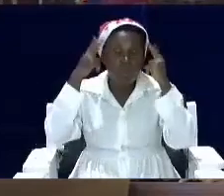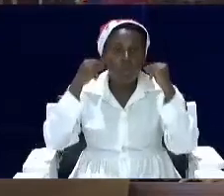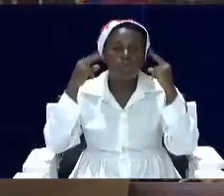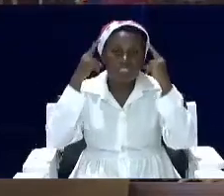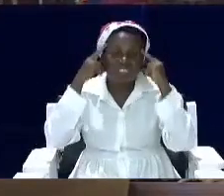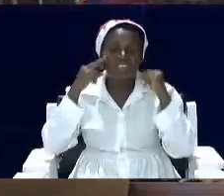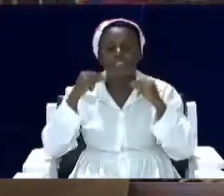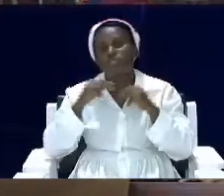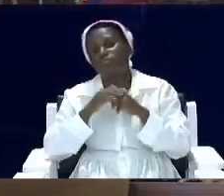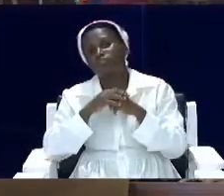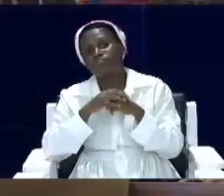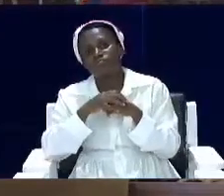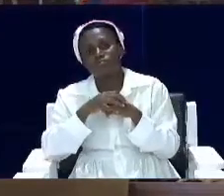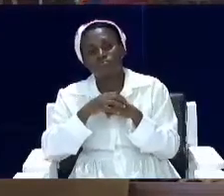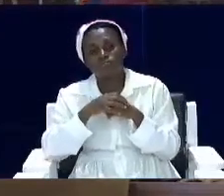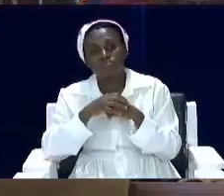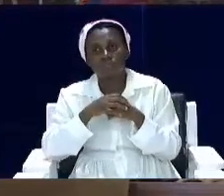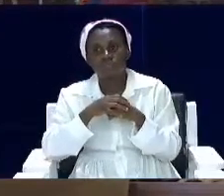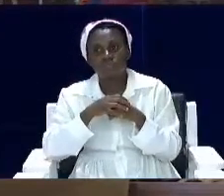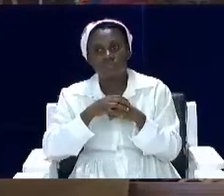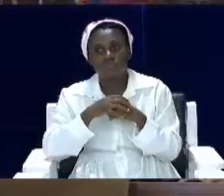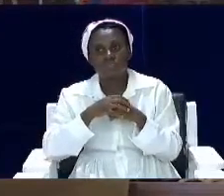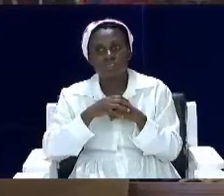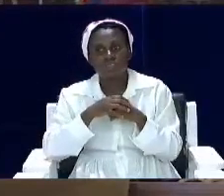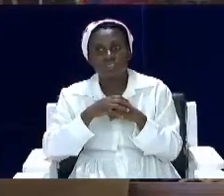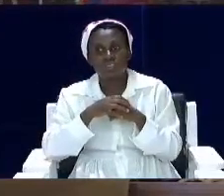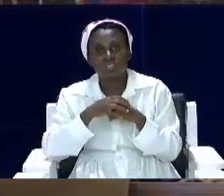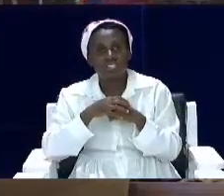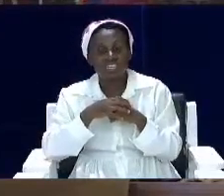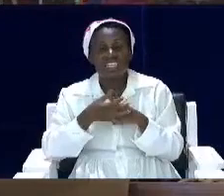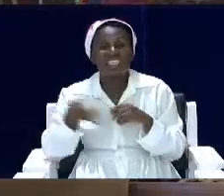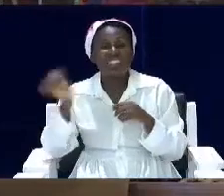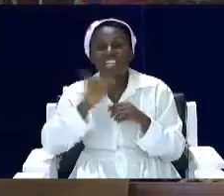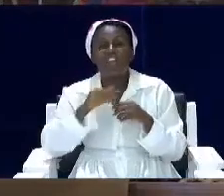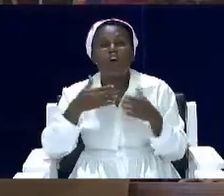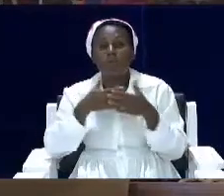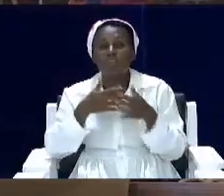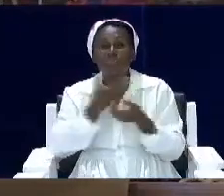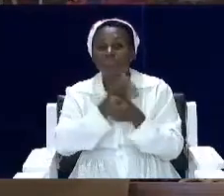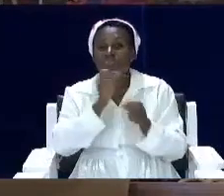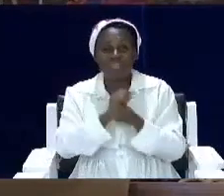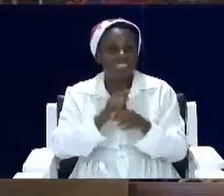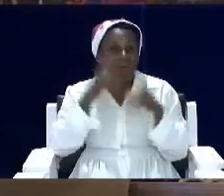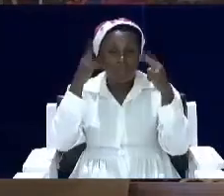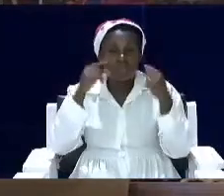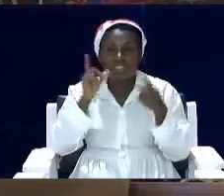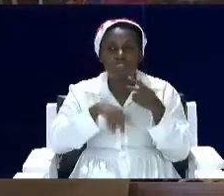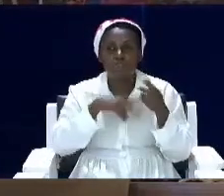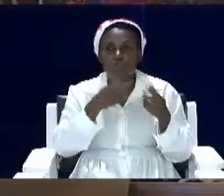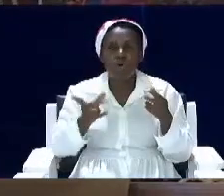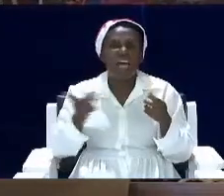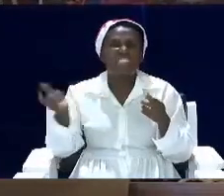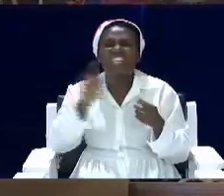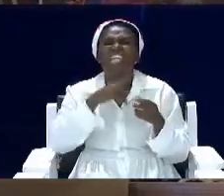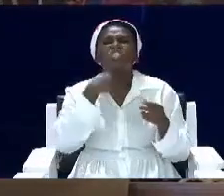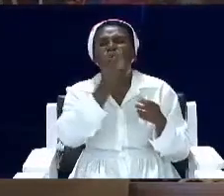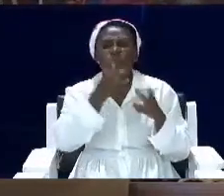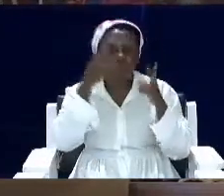They almost made Moses to stumble. They told Moses,